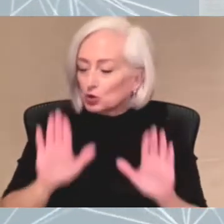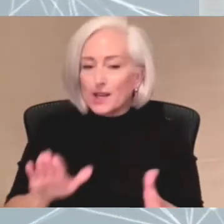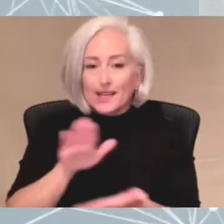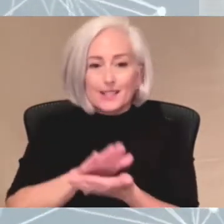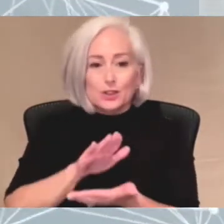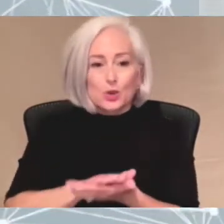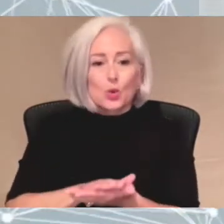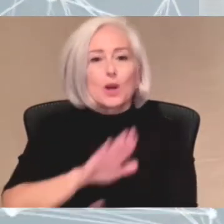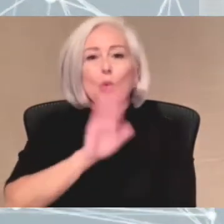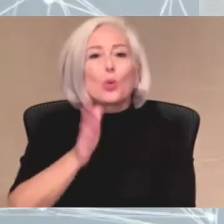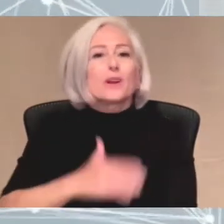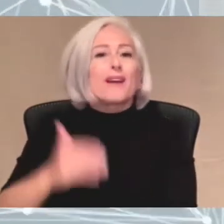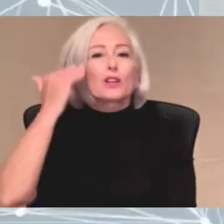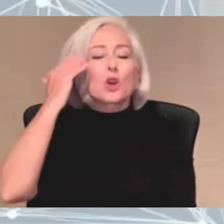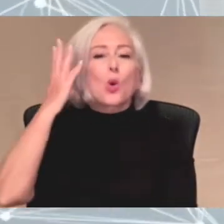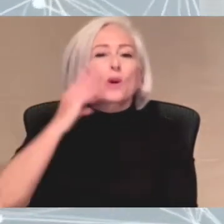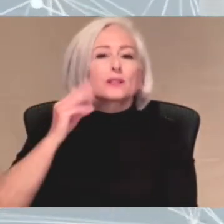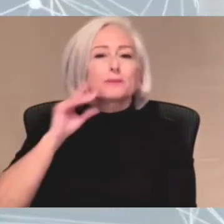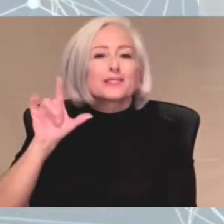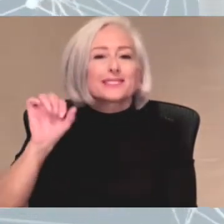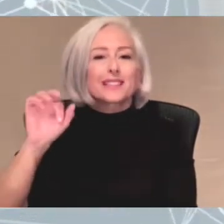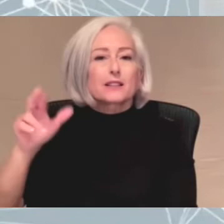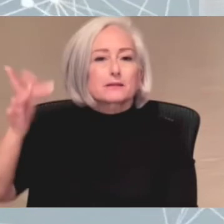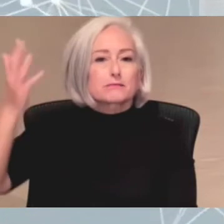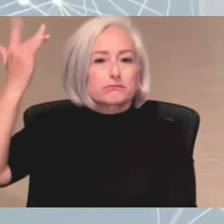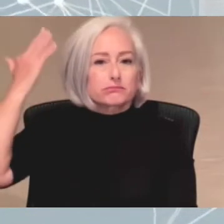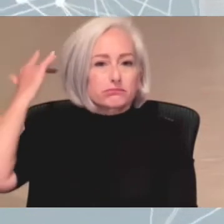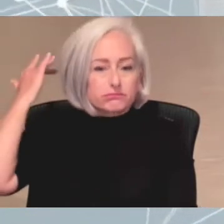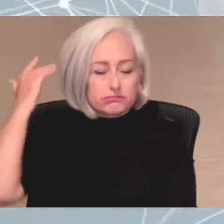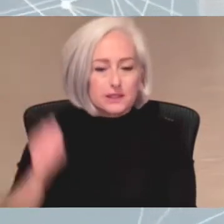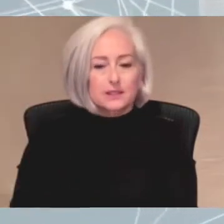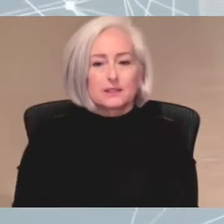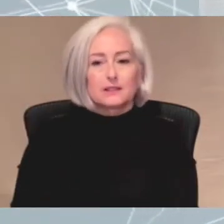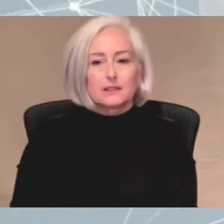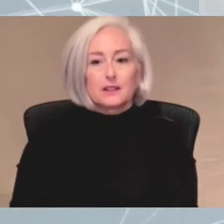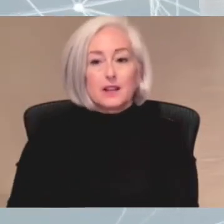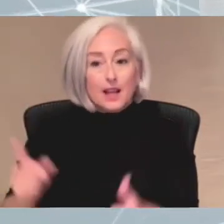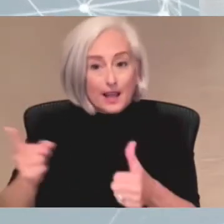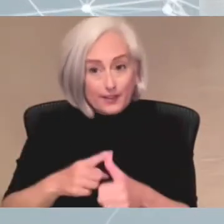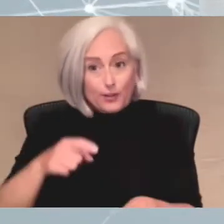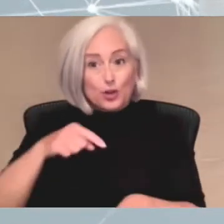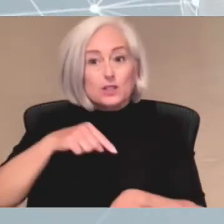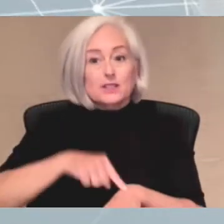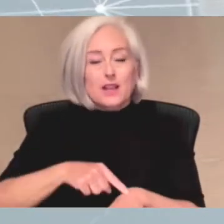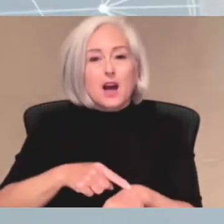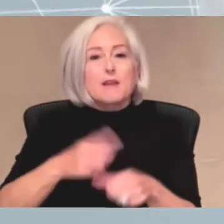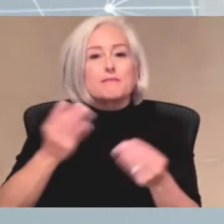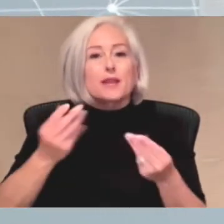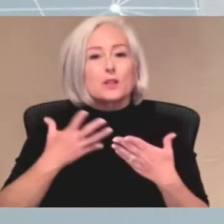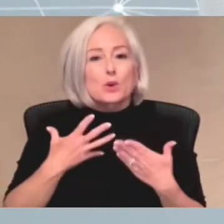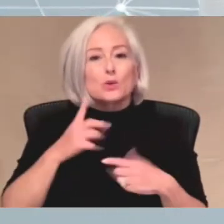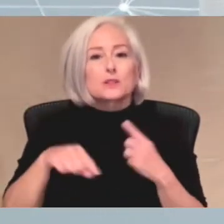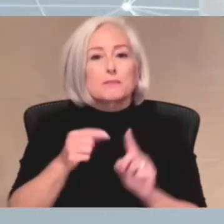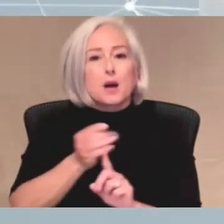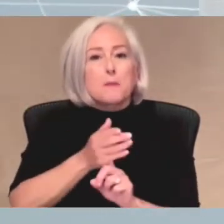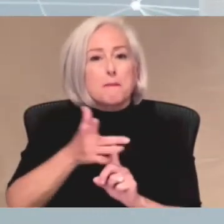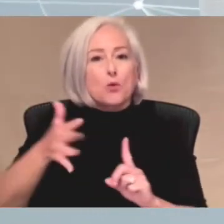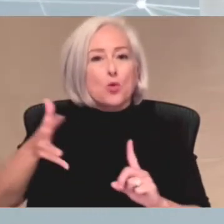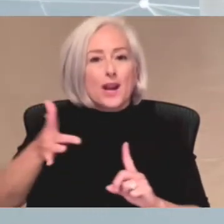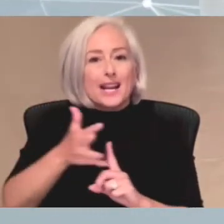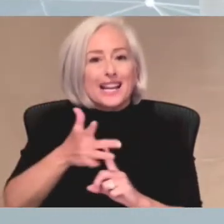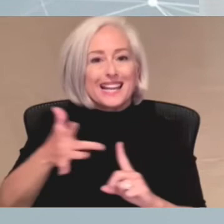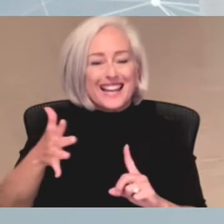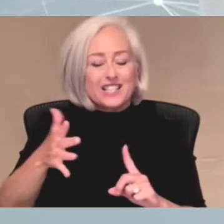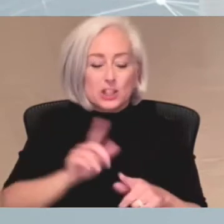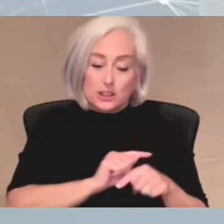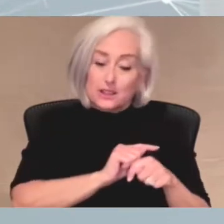And I remember when we were initially consulted about radiation, typical radiation, not proton beam, they gave me a